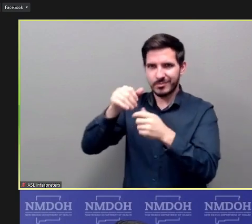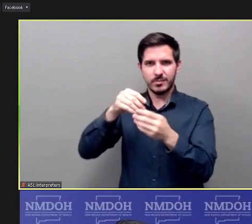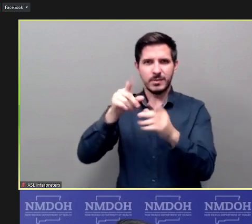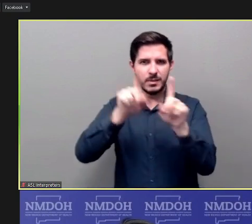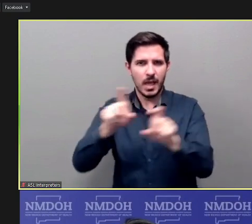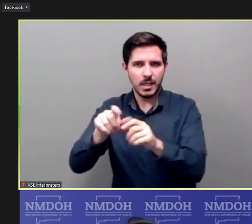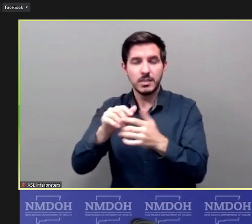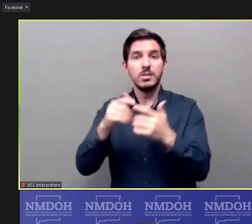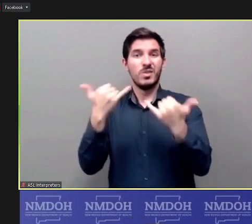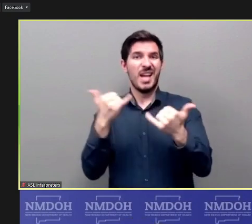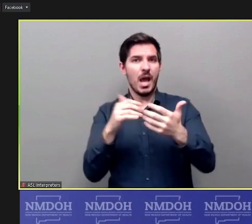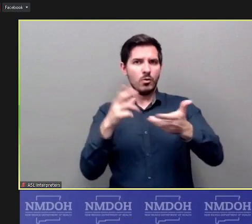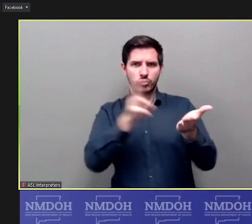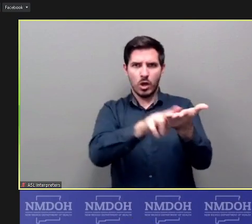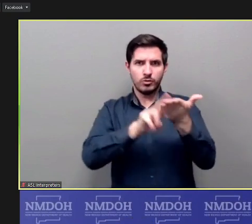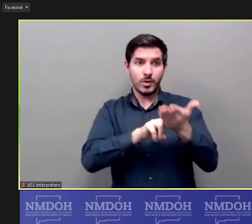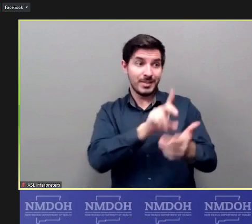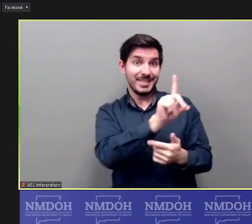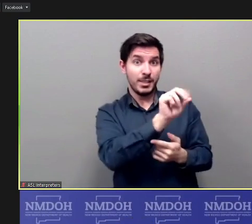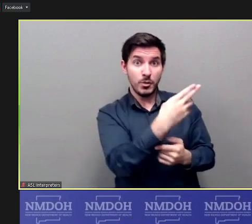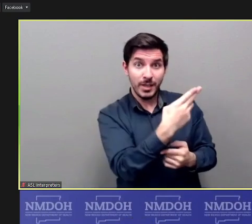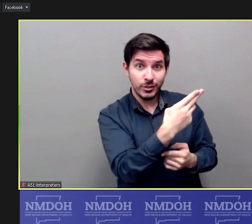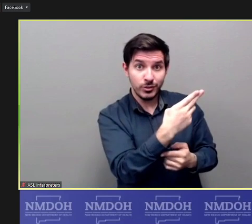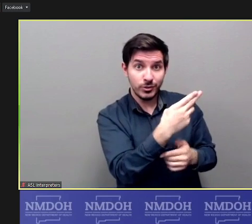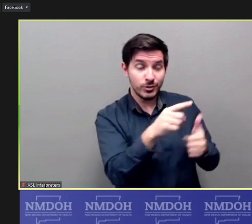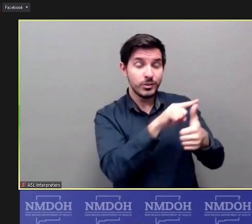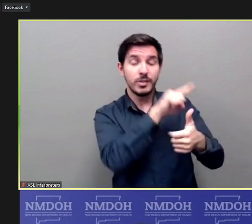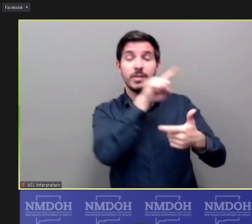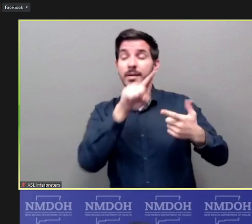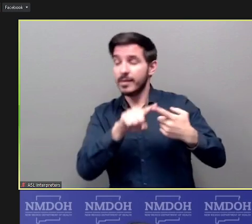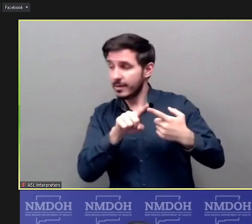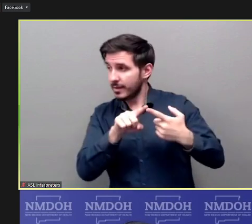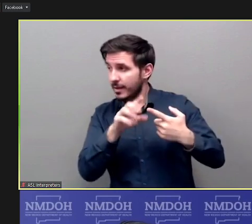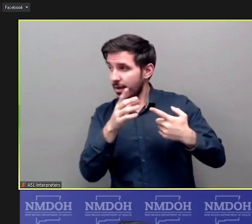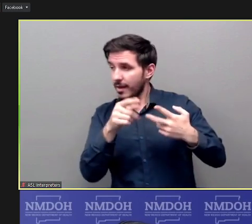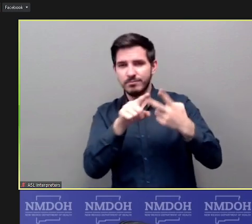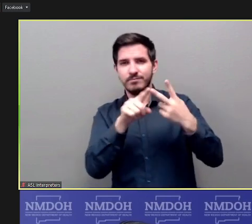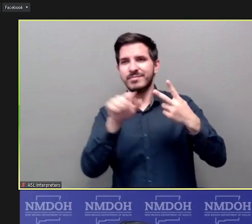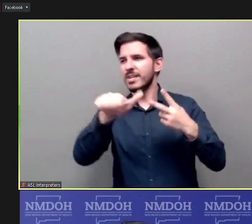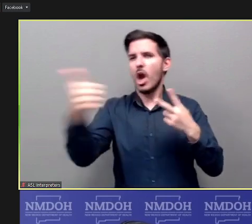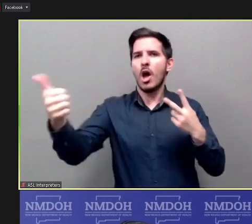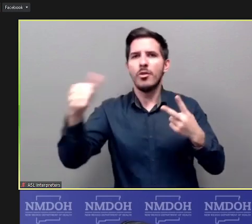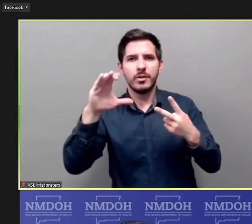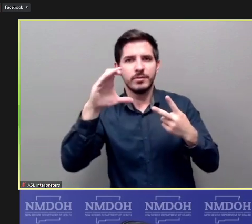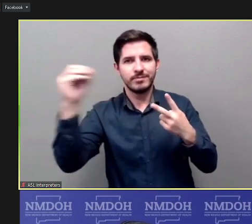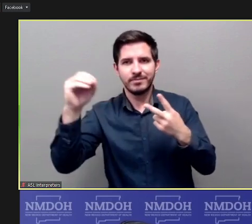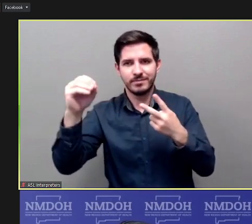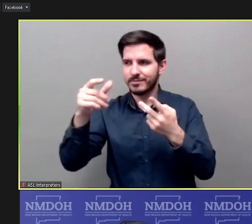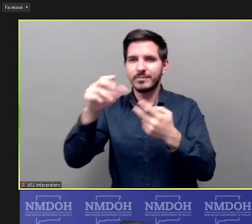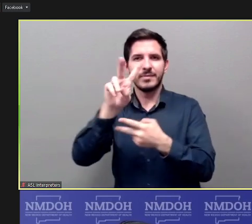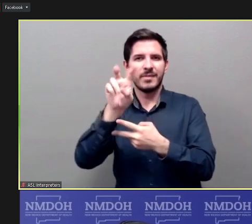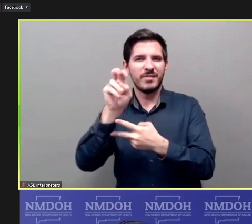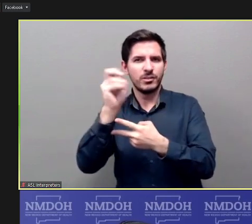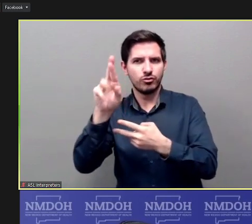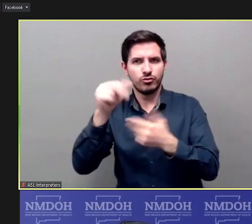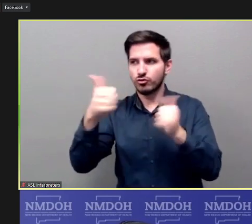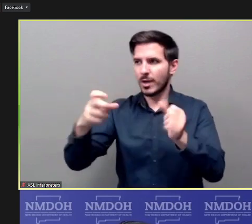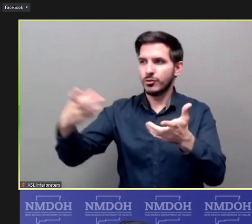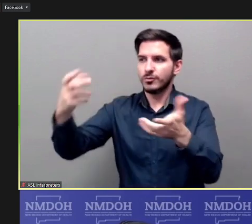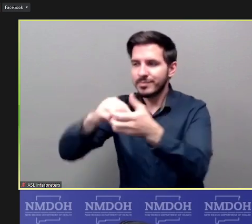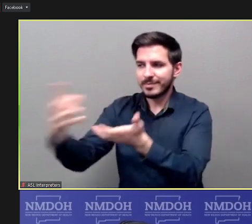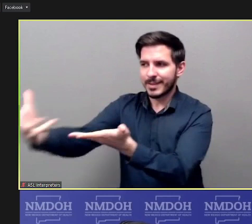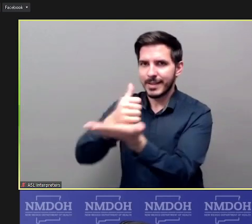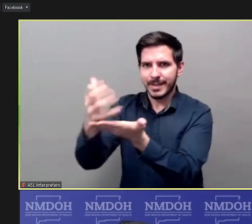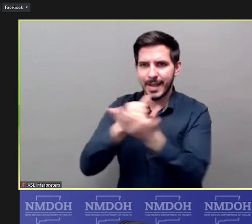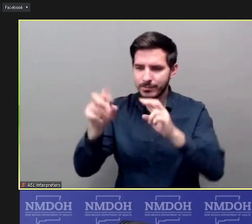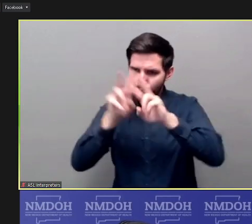between DOH and this vendor to continue the collection process and reporting the data. So there has